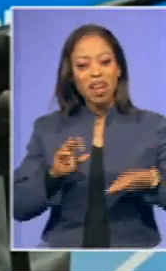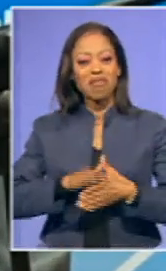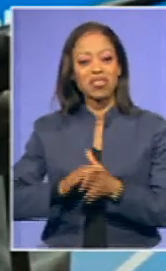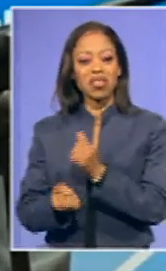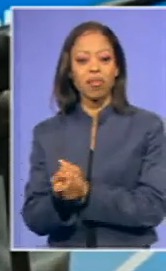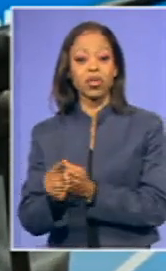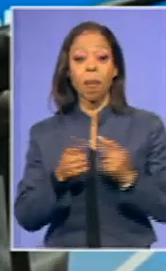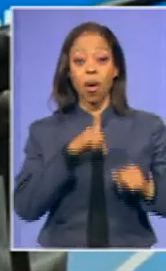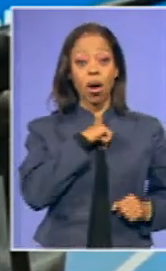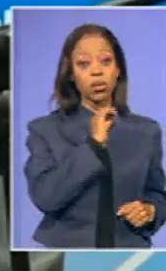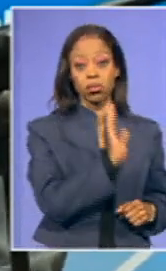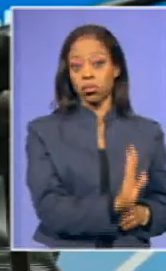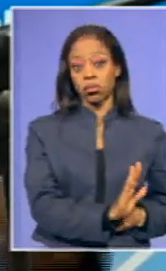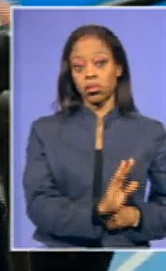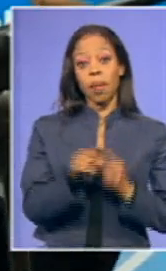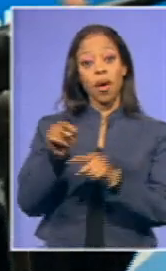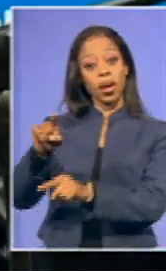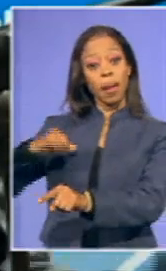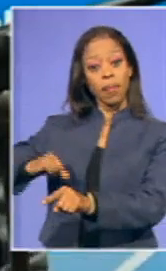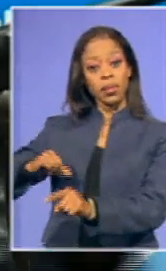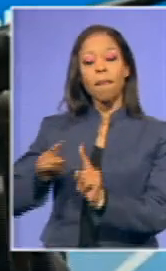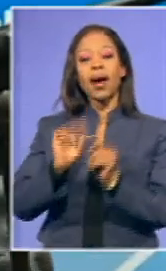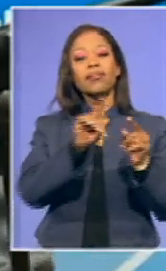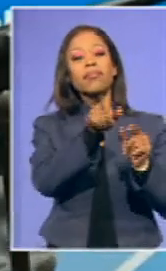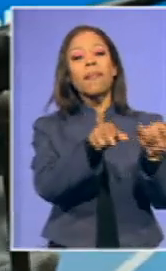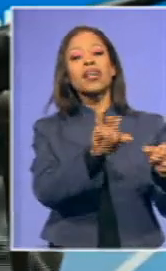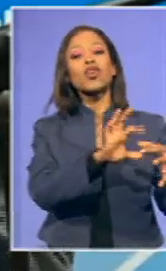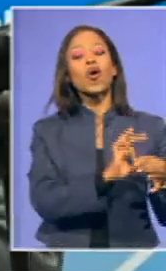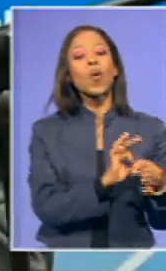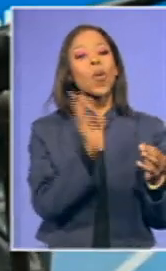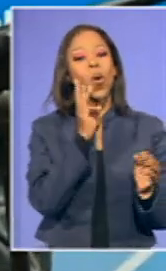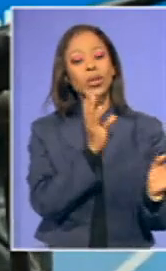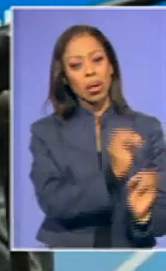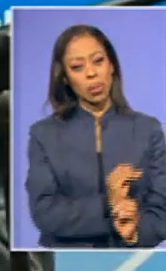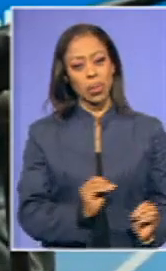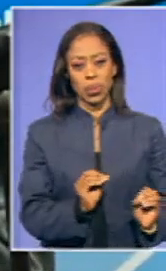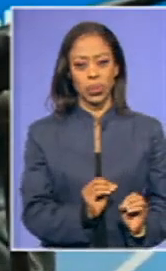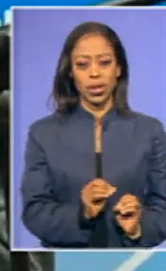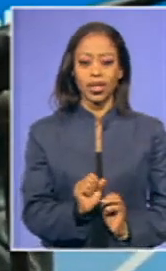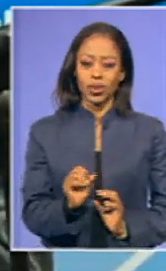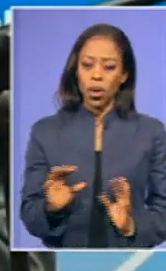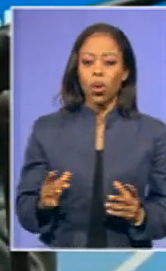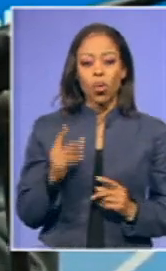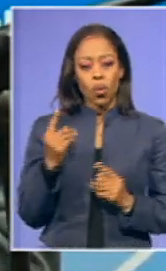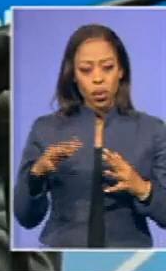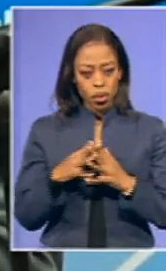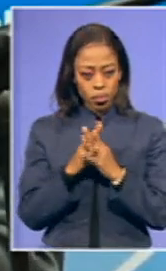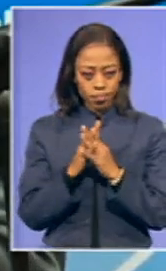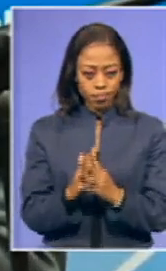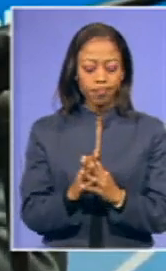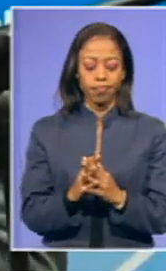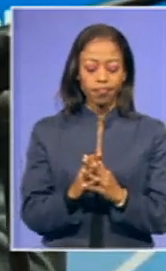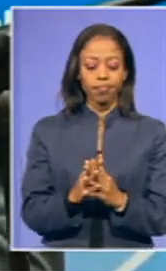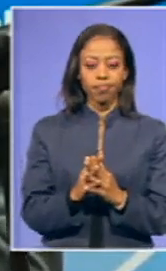about us, it's not about eThekwini. There's somebody at home who doesn't have water. So in terms of that, we are one, we are together, and when